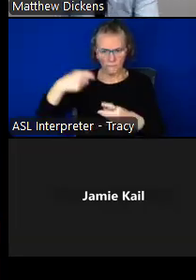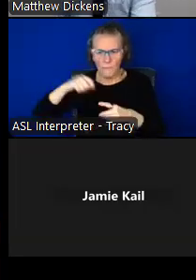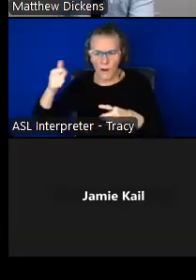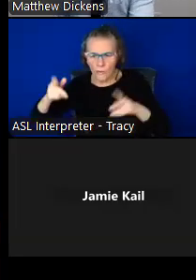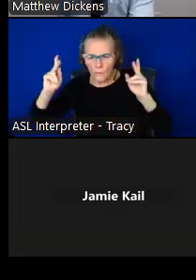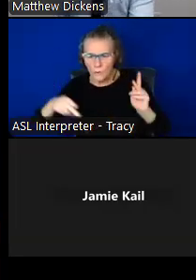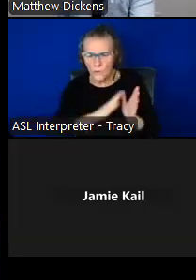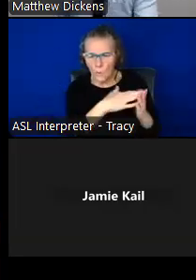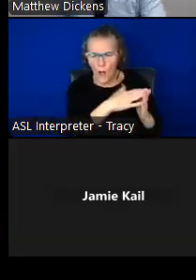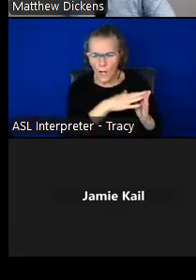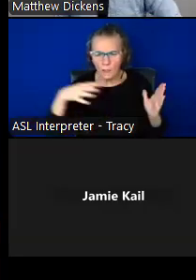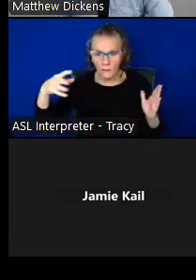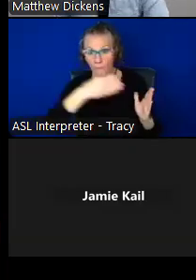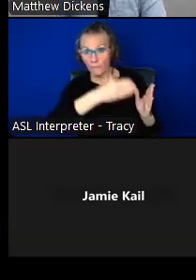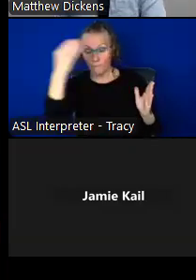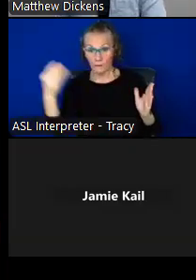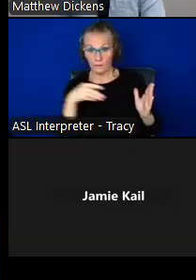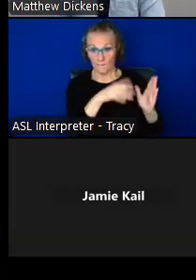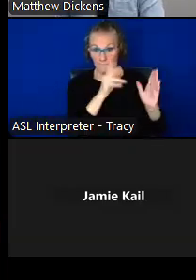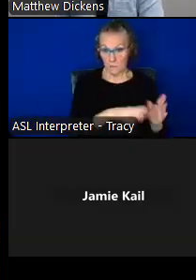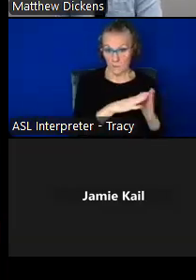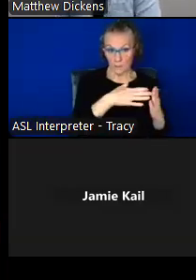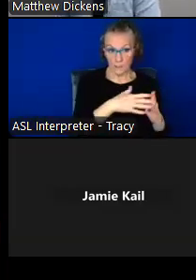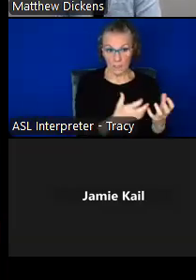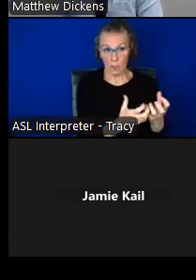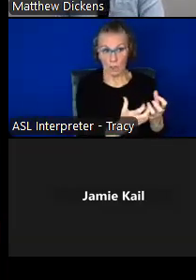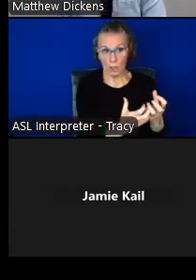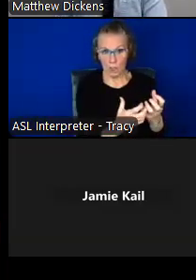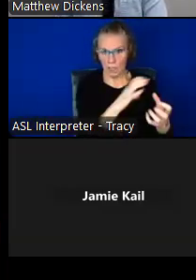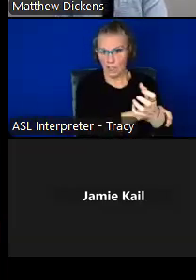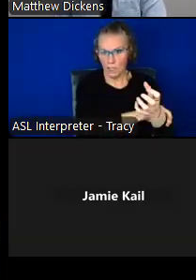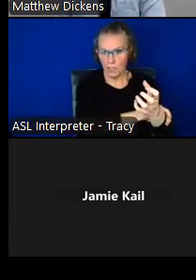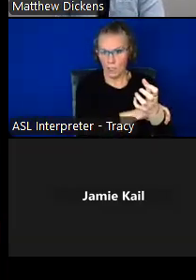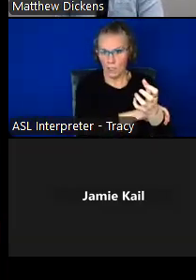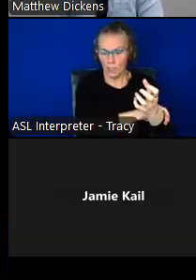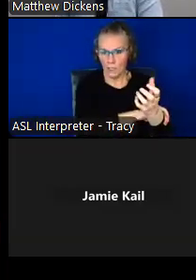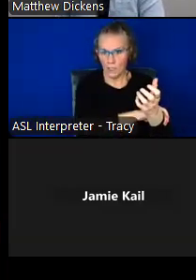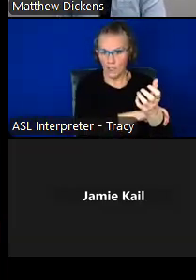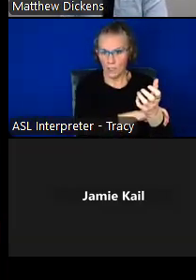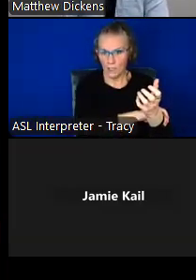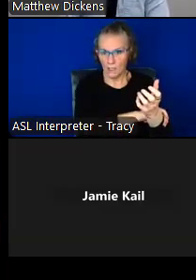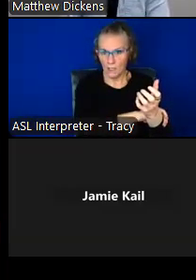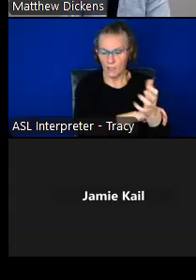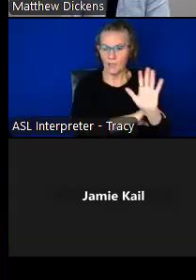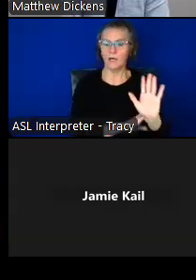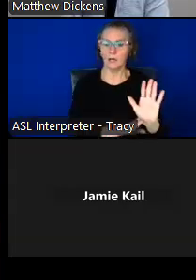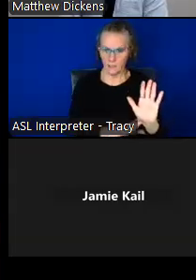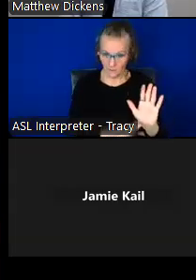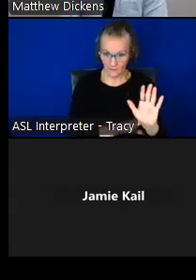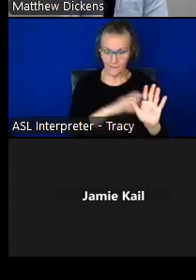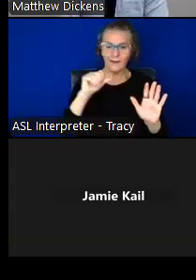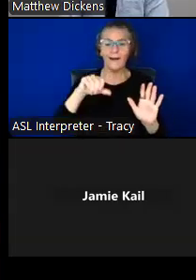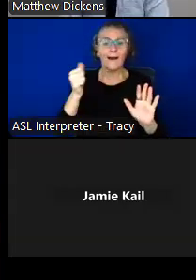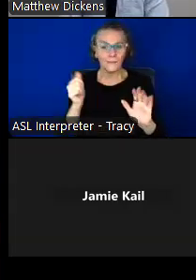wallet, and the individual whose wallet is being taken out is gripping that person's arm. So another form of